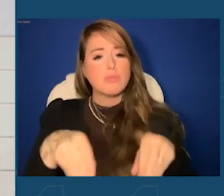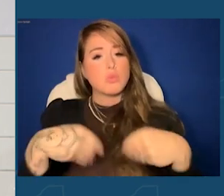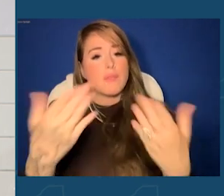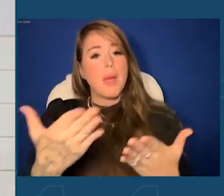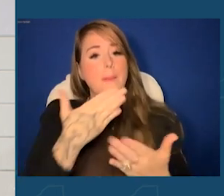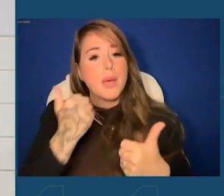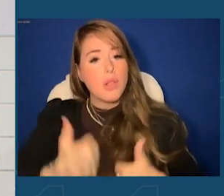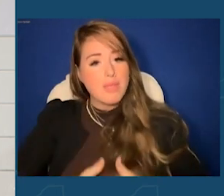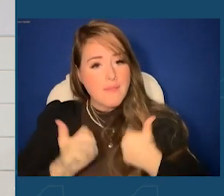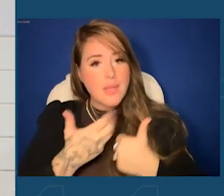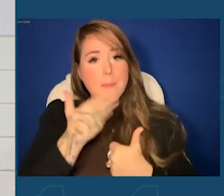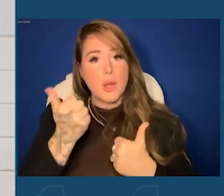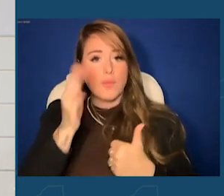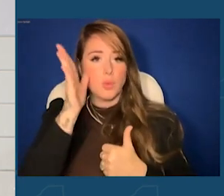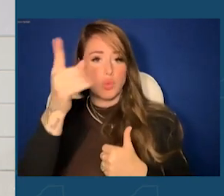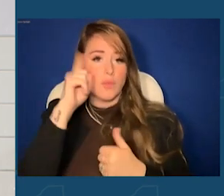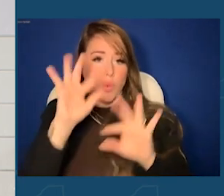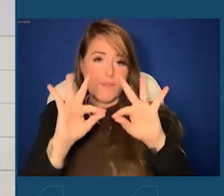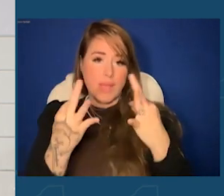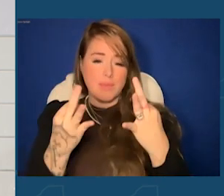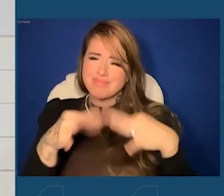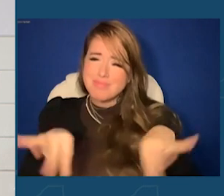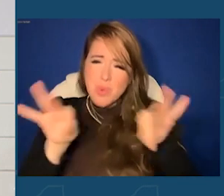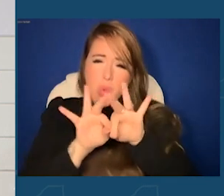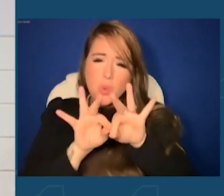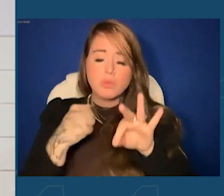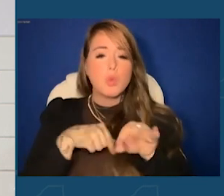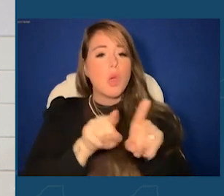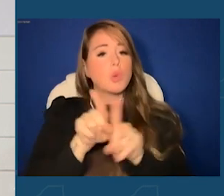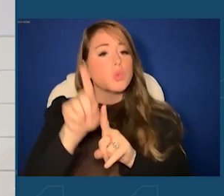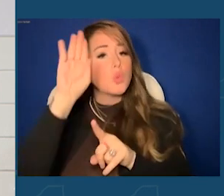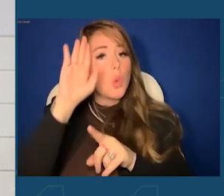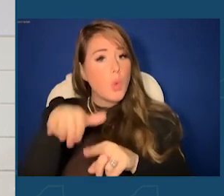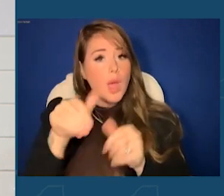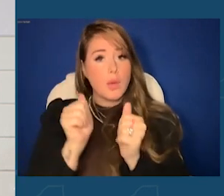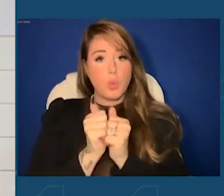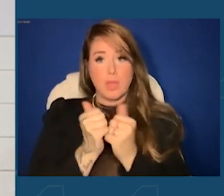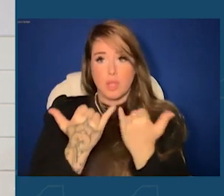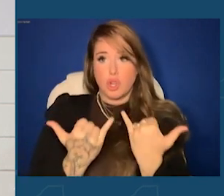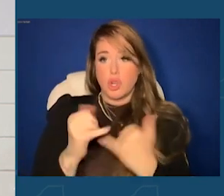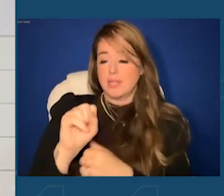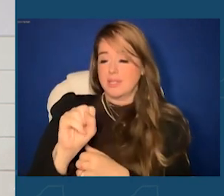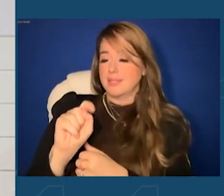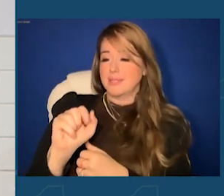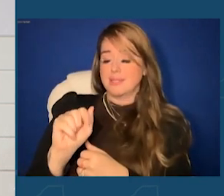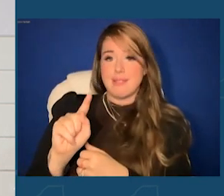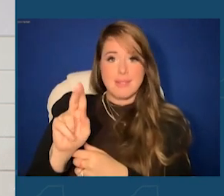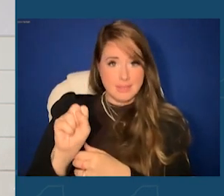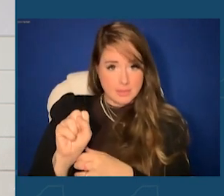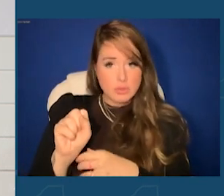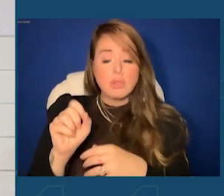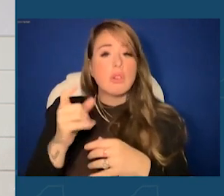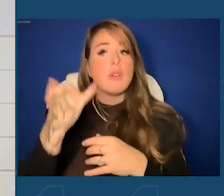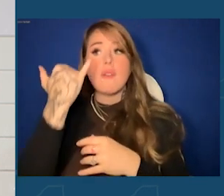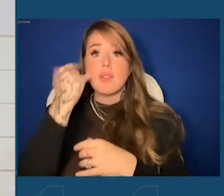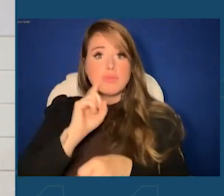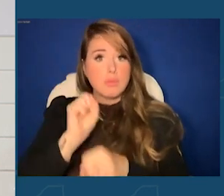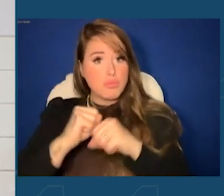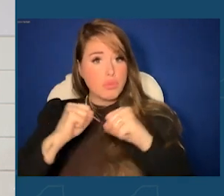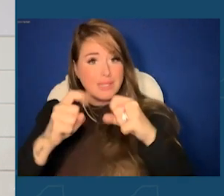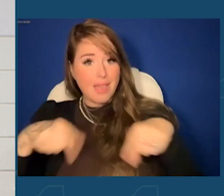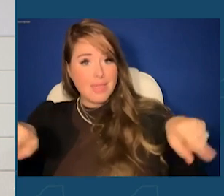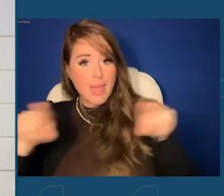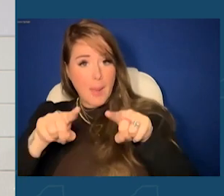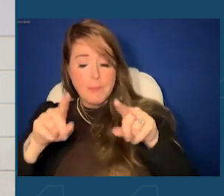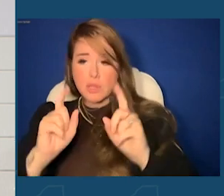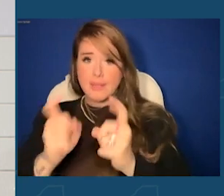better future for your family. We also know that with the status comes additional protections in the workplace. We can protect these men and women from